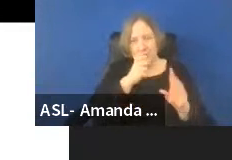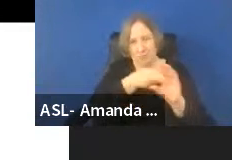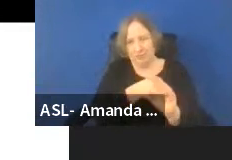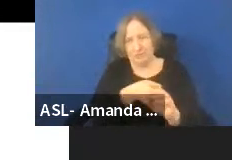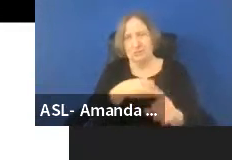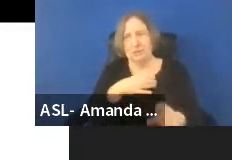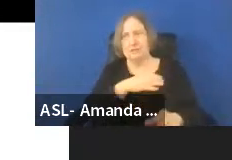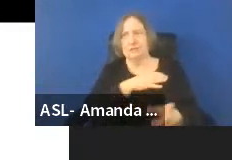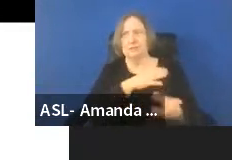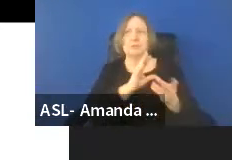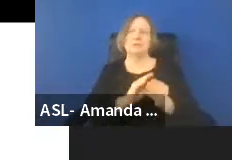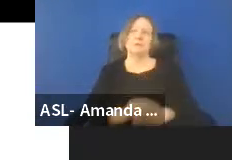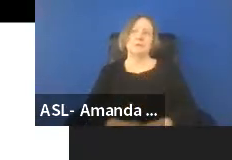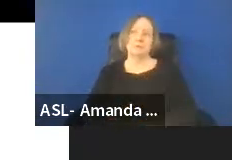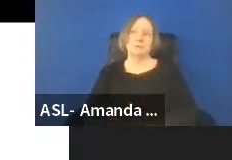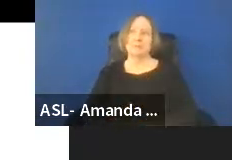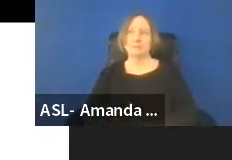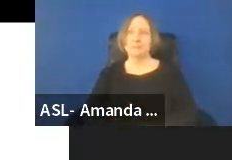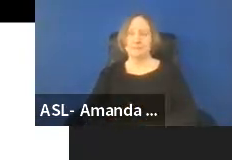at council.